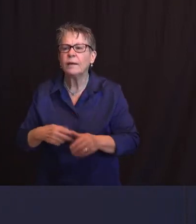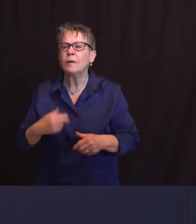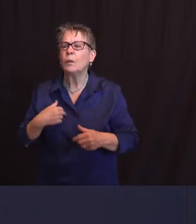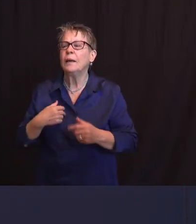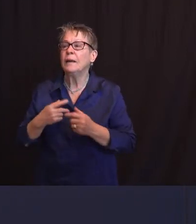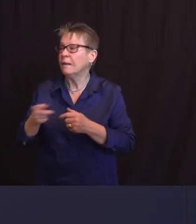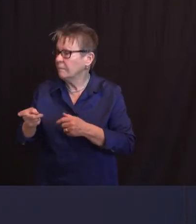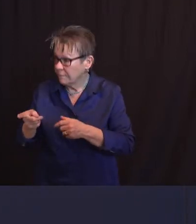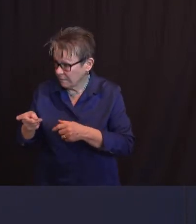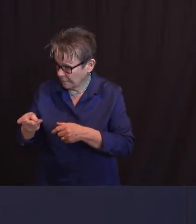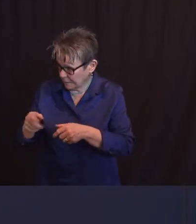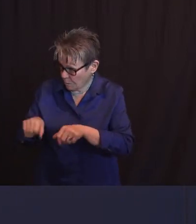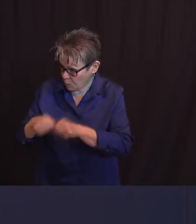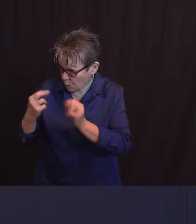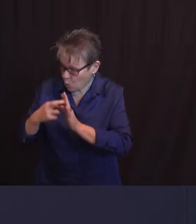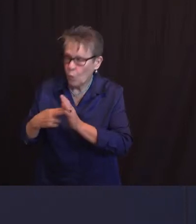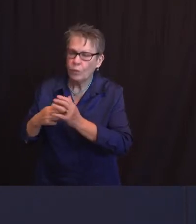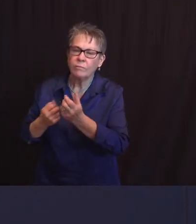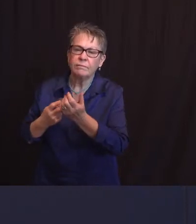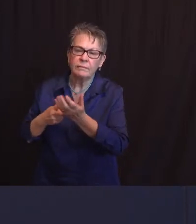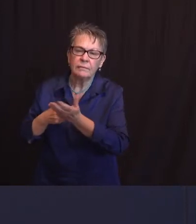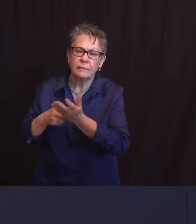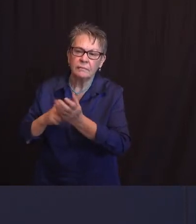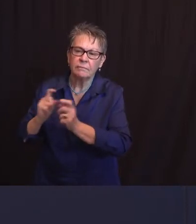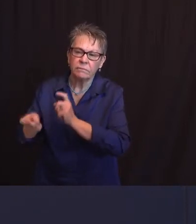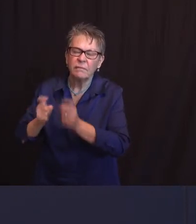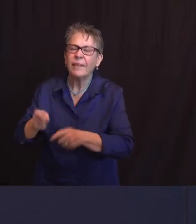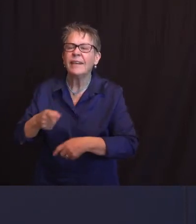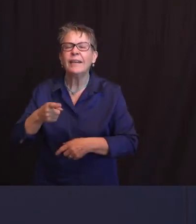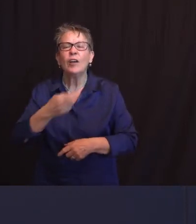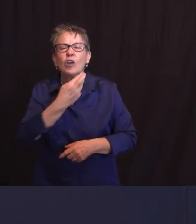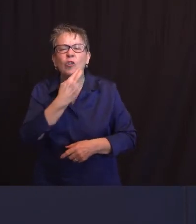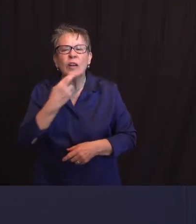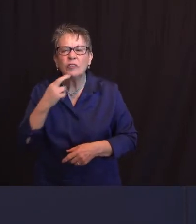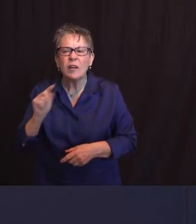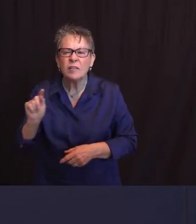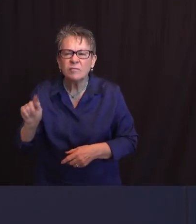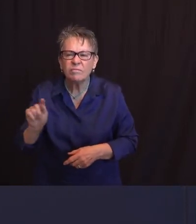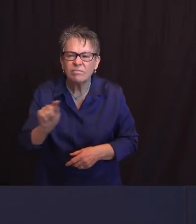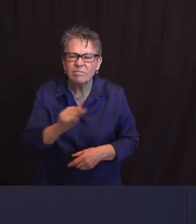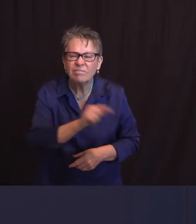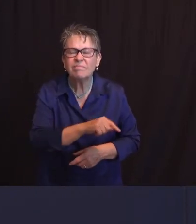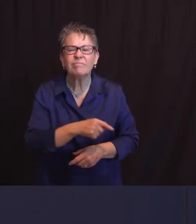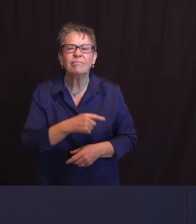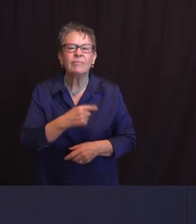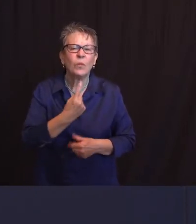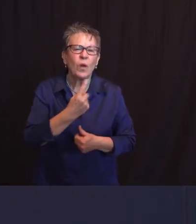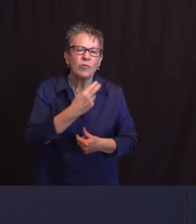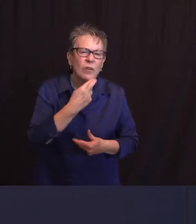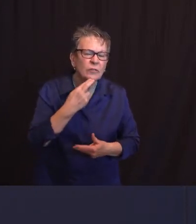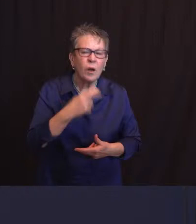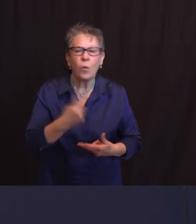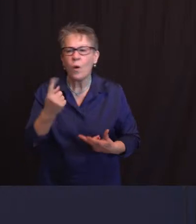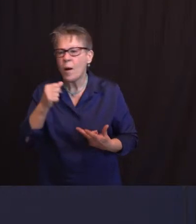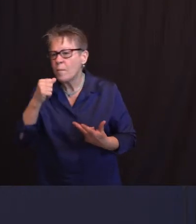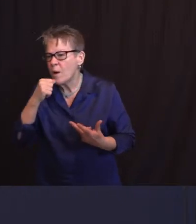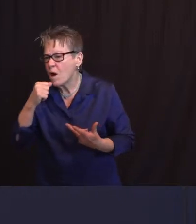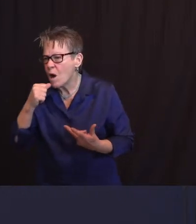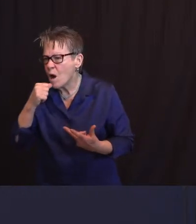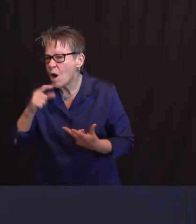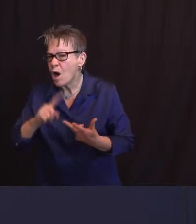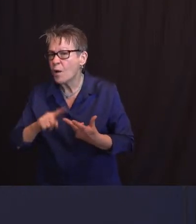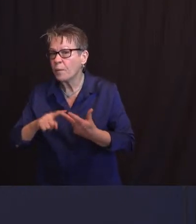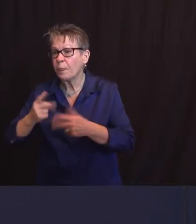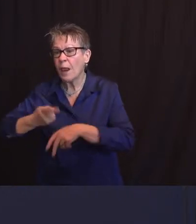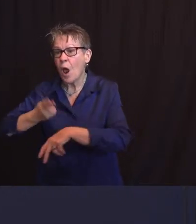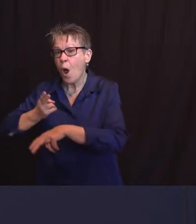Butero's, Mediterranean Restaurant, as well as 990 Bar and Lounge. And in Hoboken, these 3